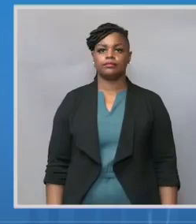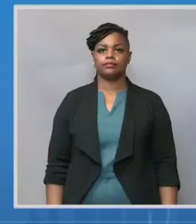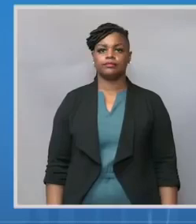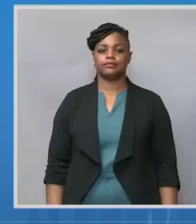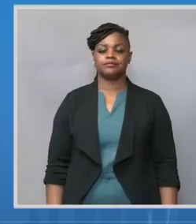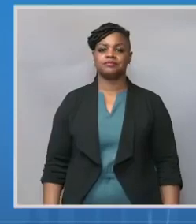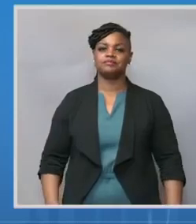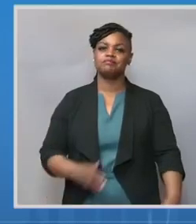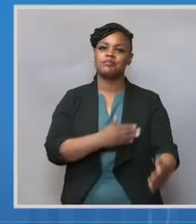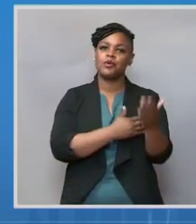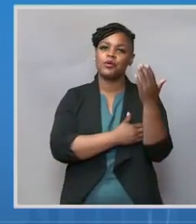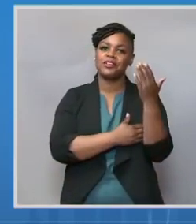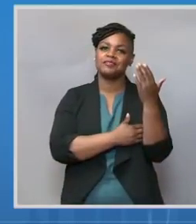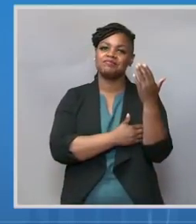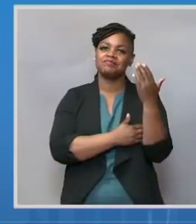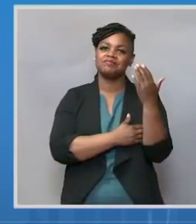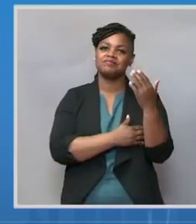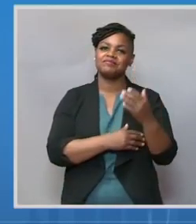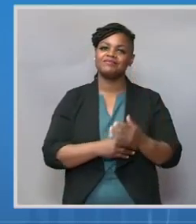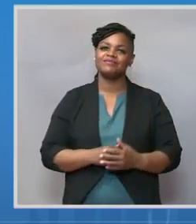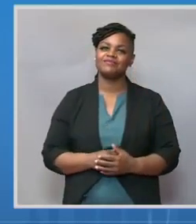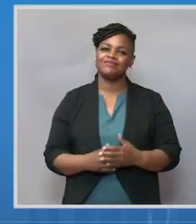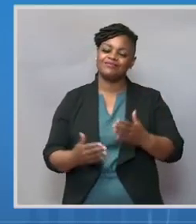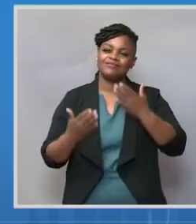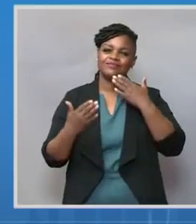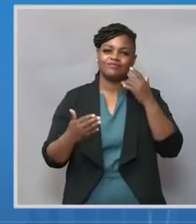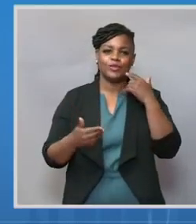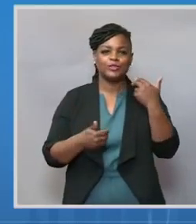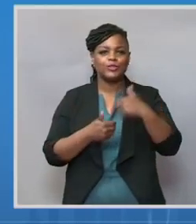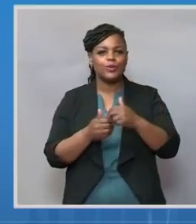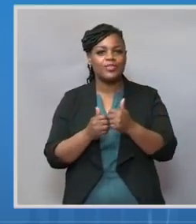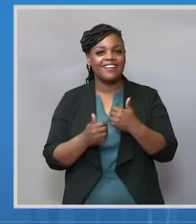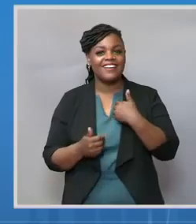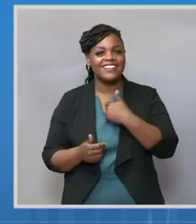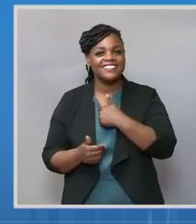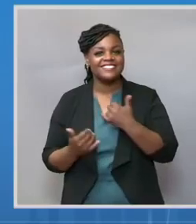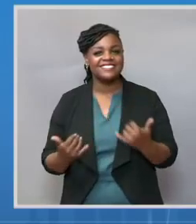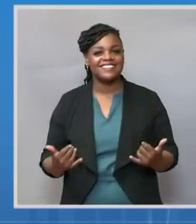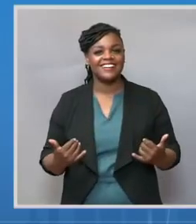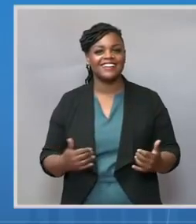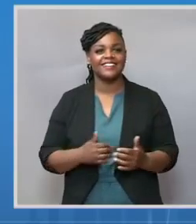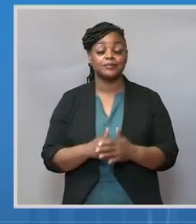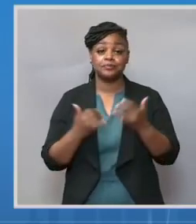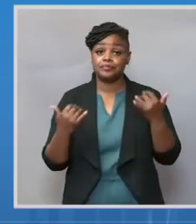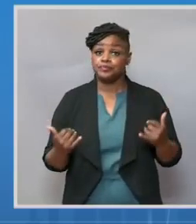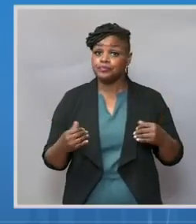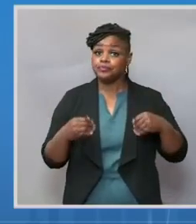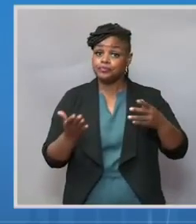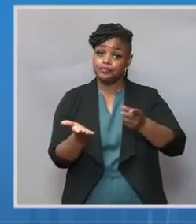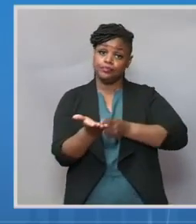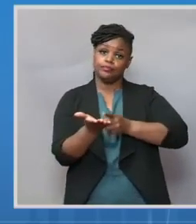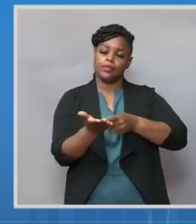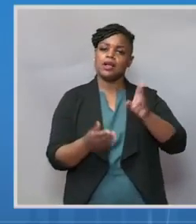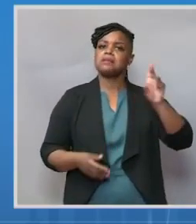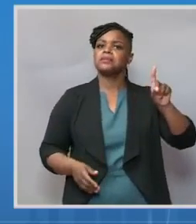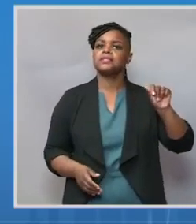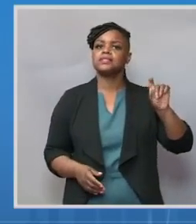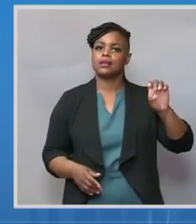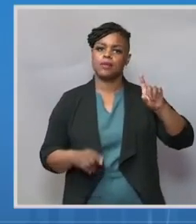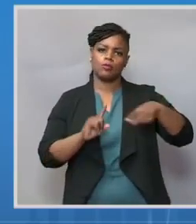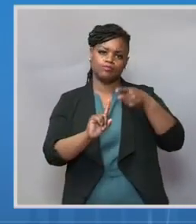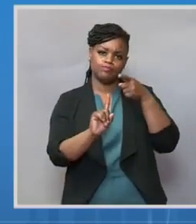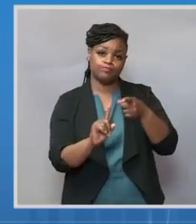Good morning, and thank you for joining us. Today, Dr. Walensky will provide an update on the state of the pandemic.